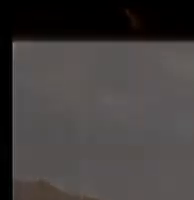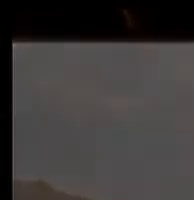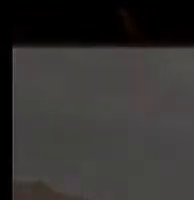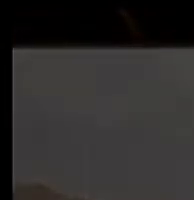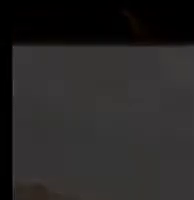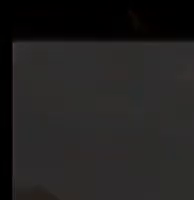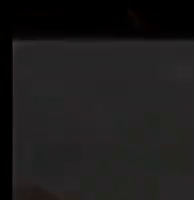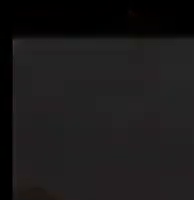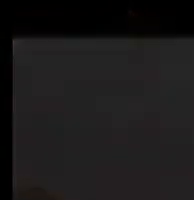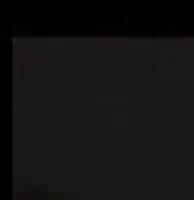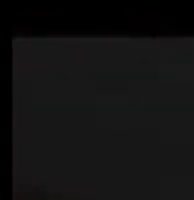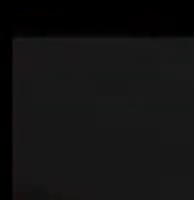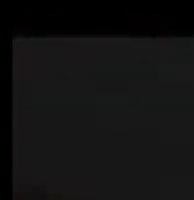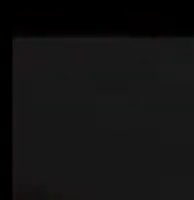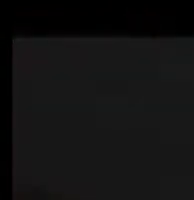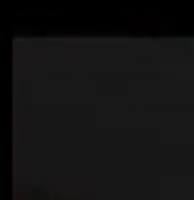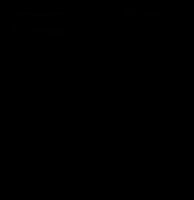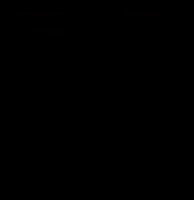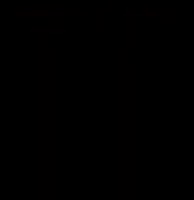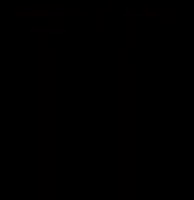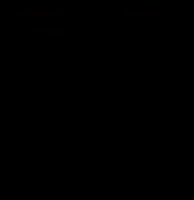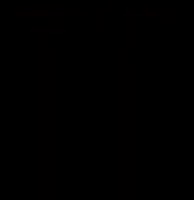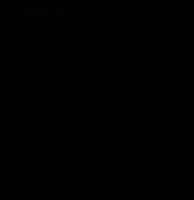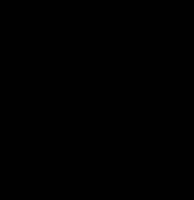again soon.